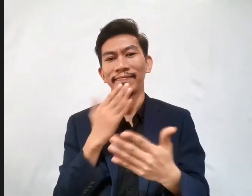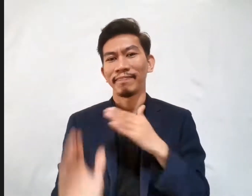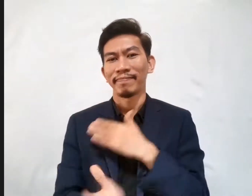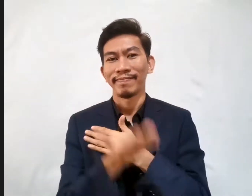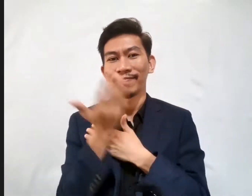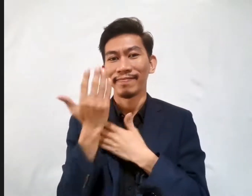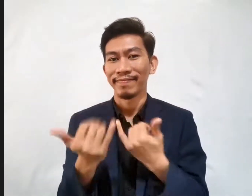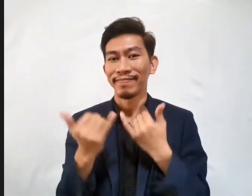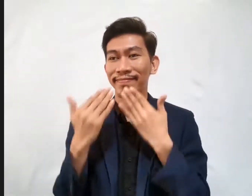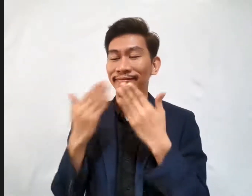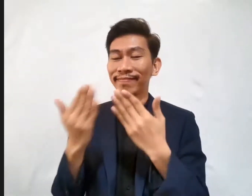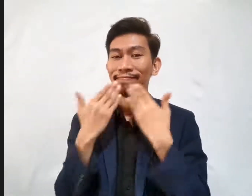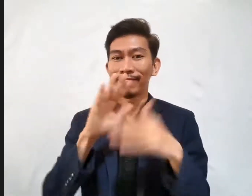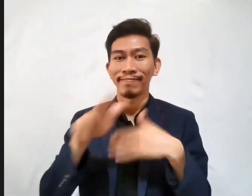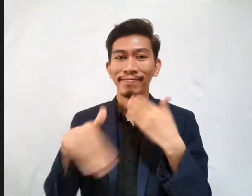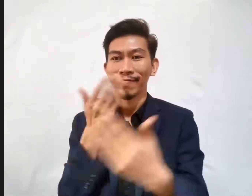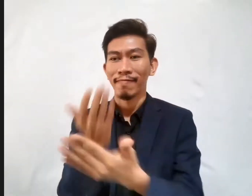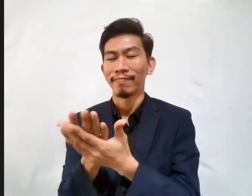first thank the organizers,